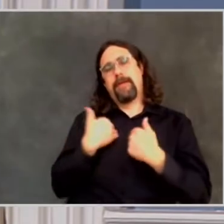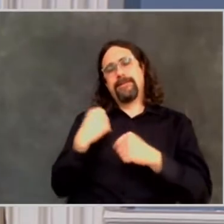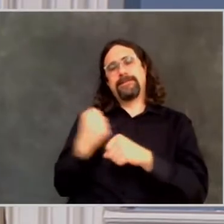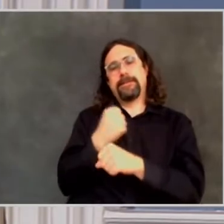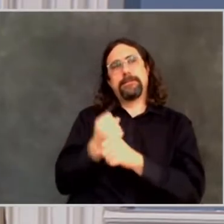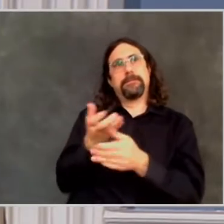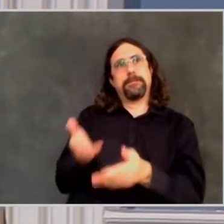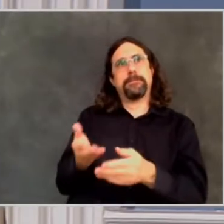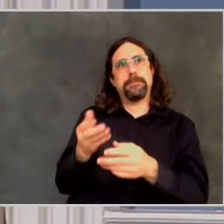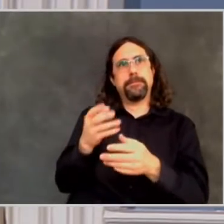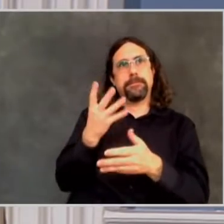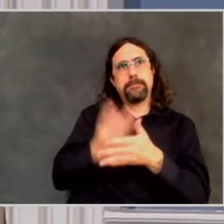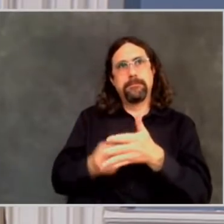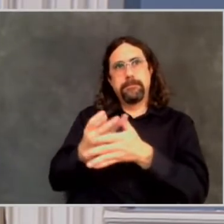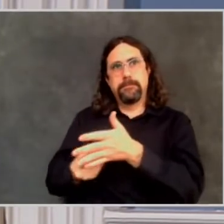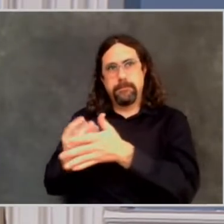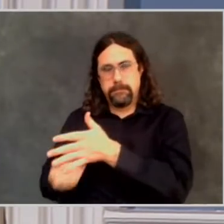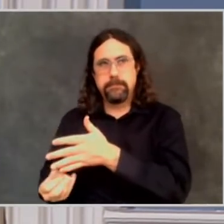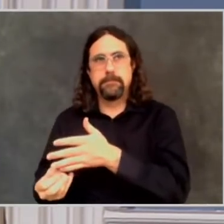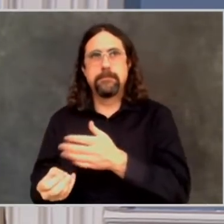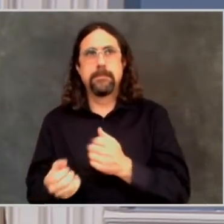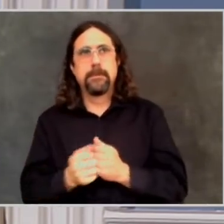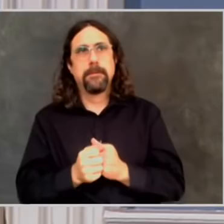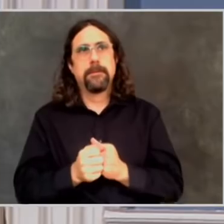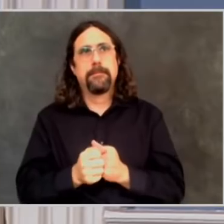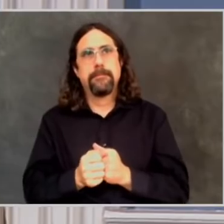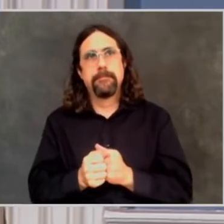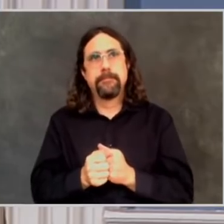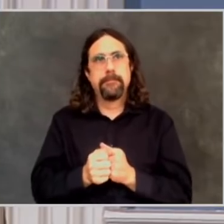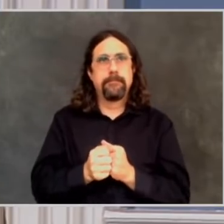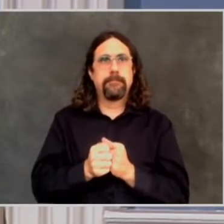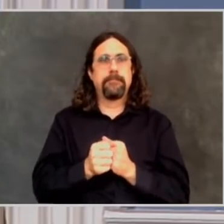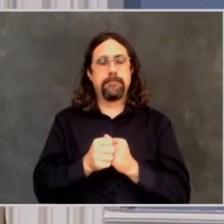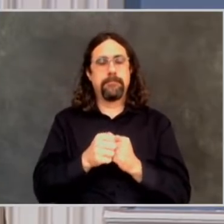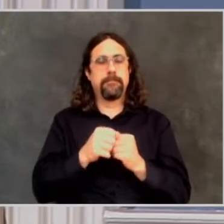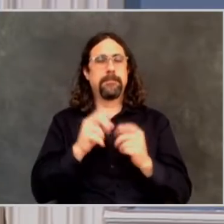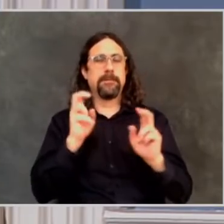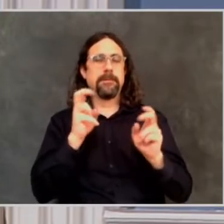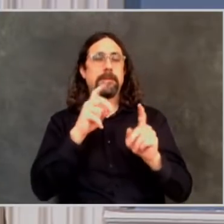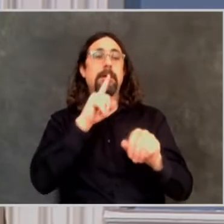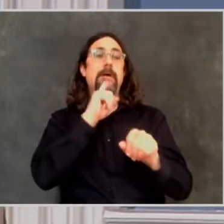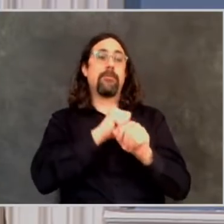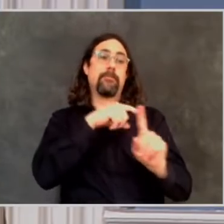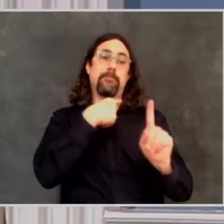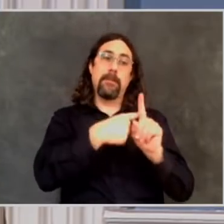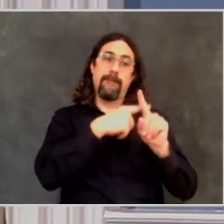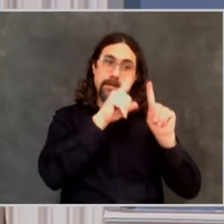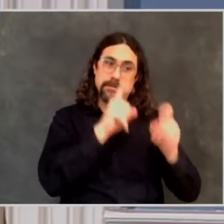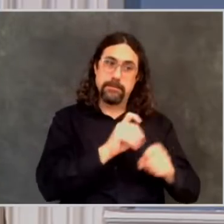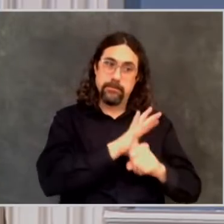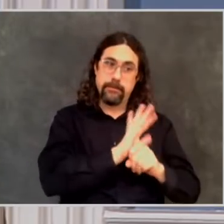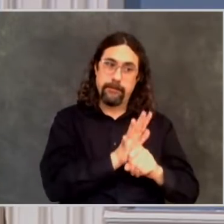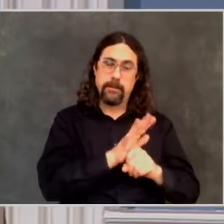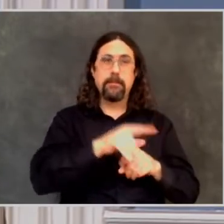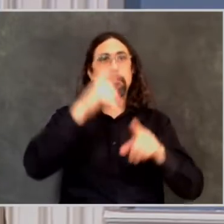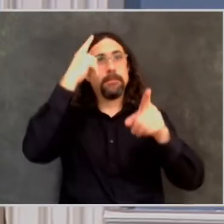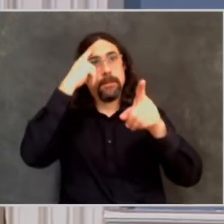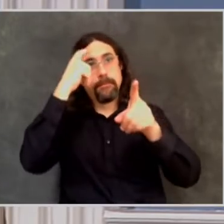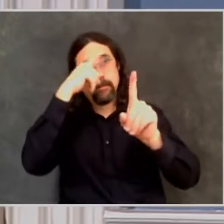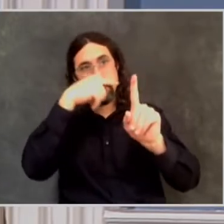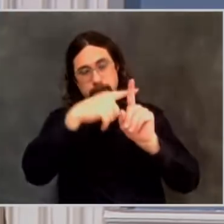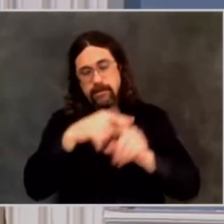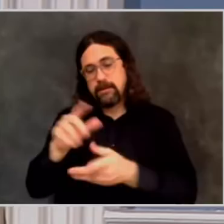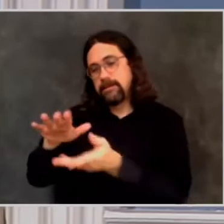a piece of data that is fairly absolute versus a social political construct that